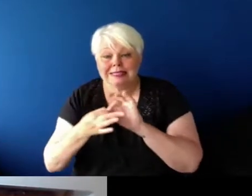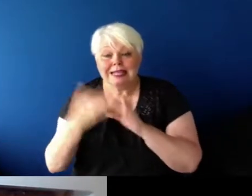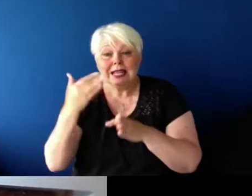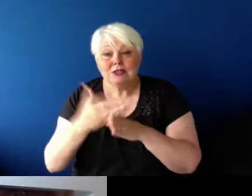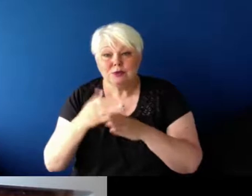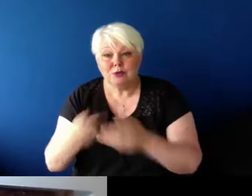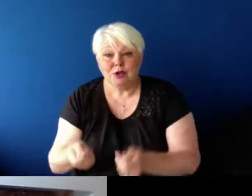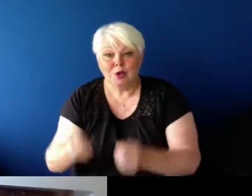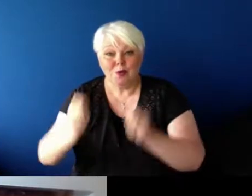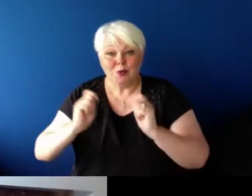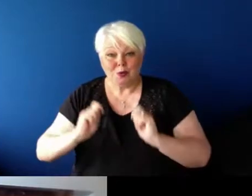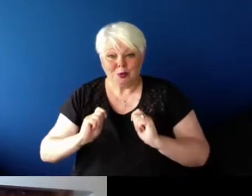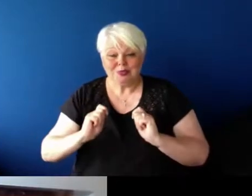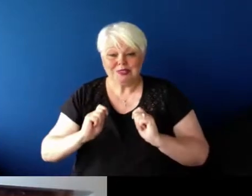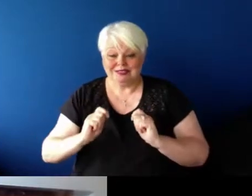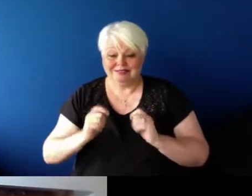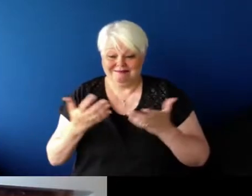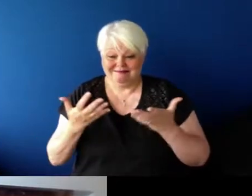Coming closer to the present, in